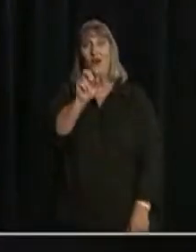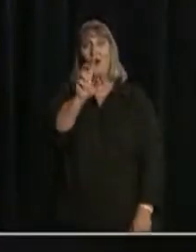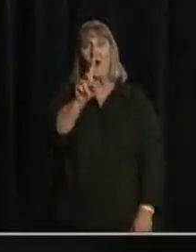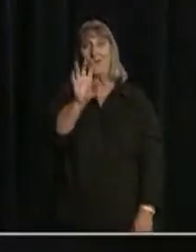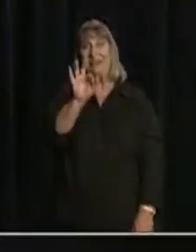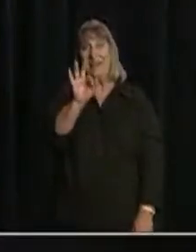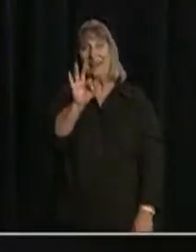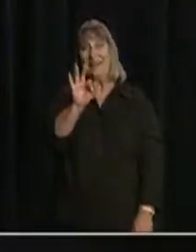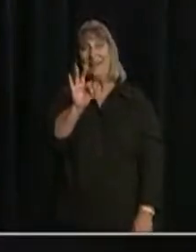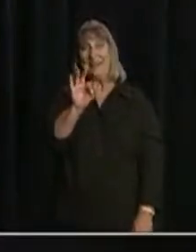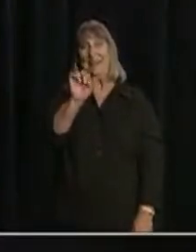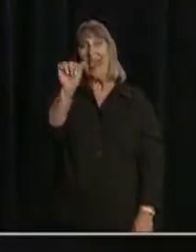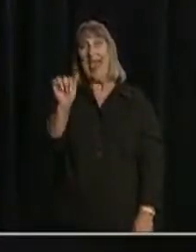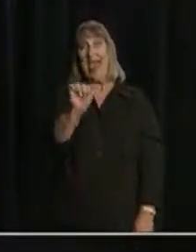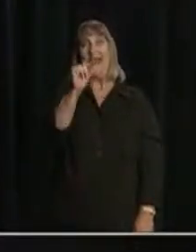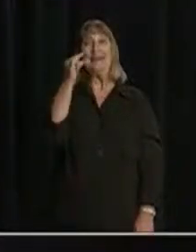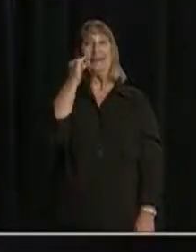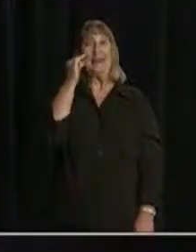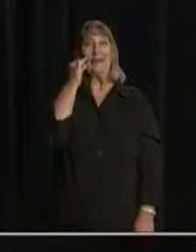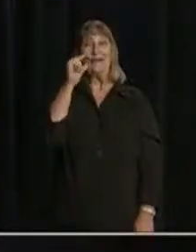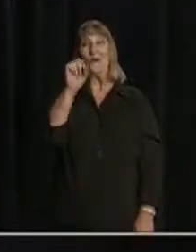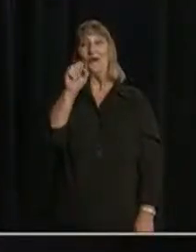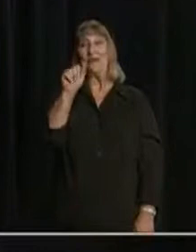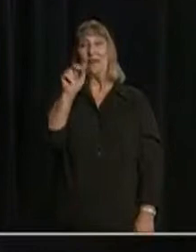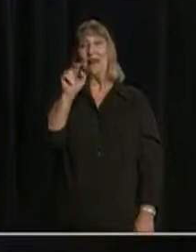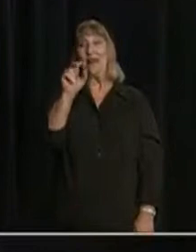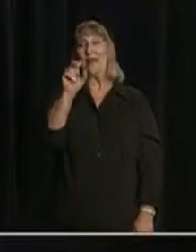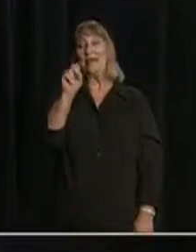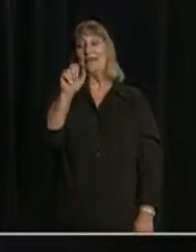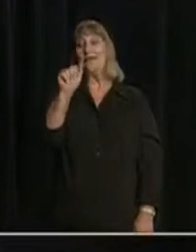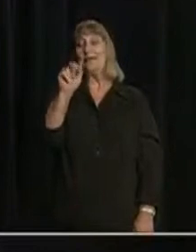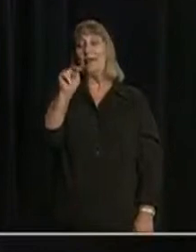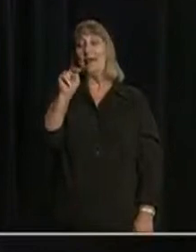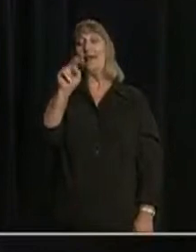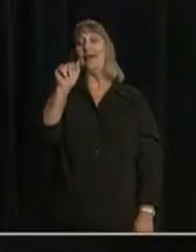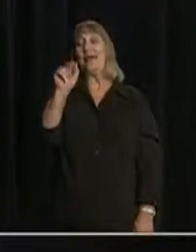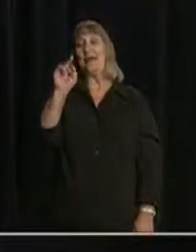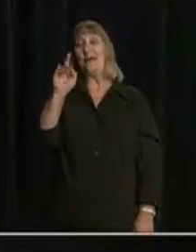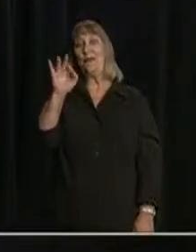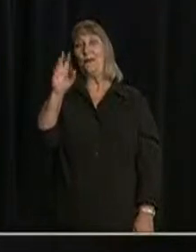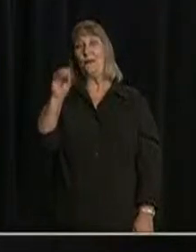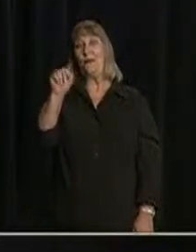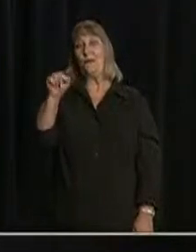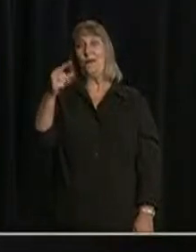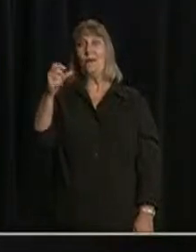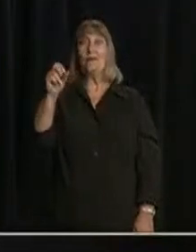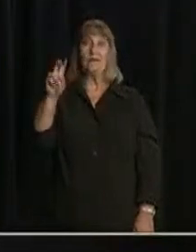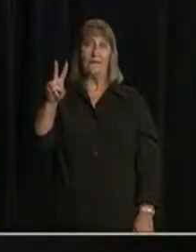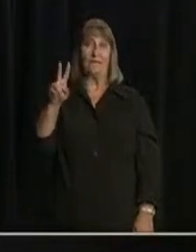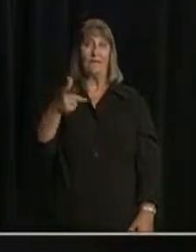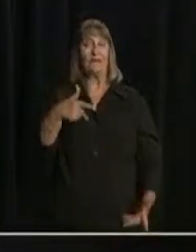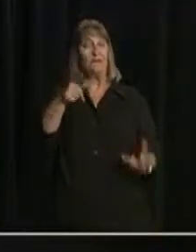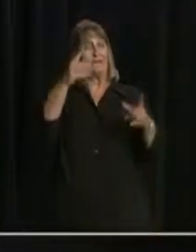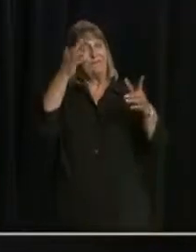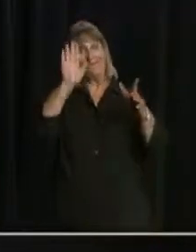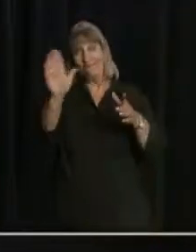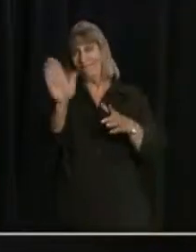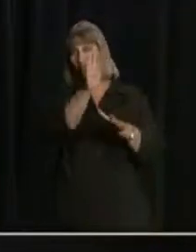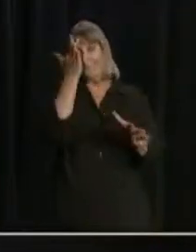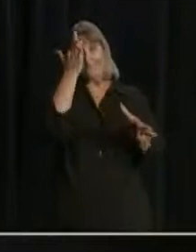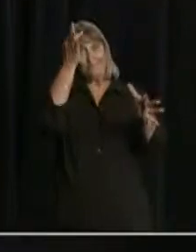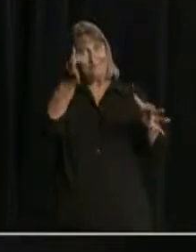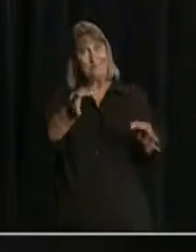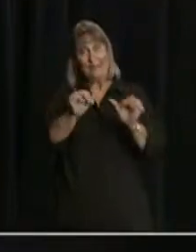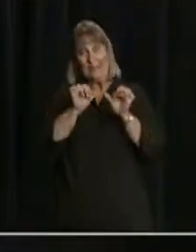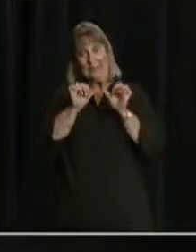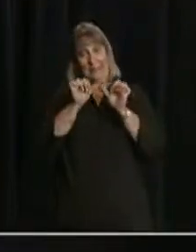covid19.sanantonio.gov. The choices you make over the holiday weekend will determine how much longer this surge of COVID-19 lasts. So please do your part